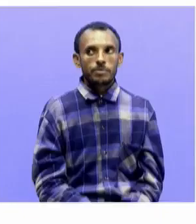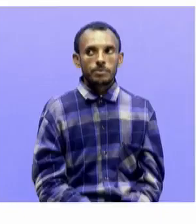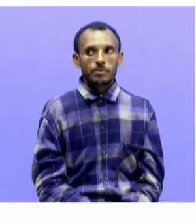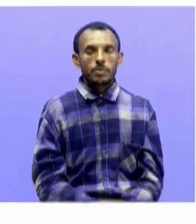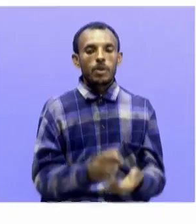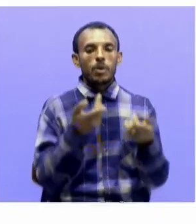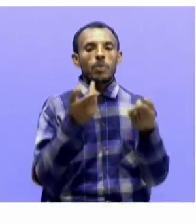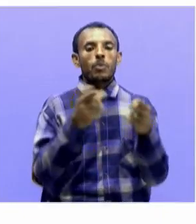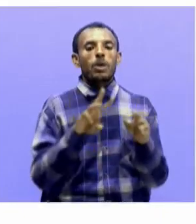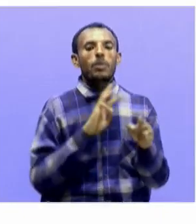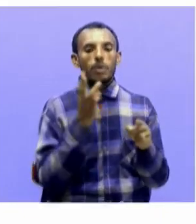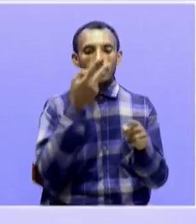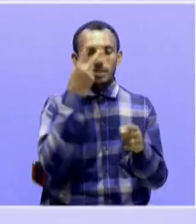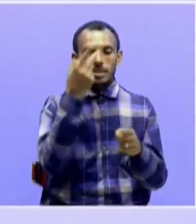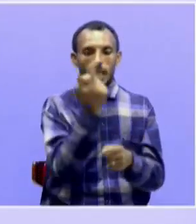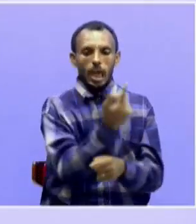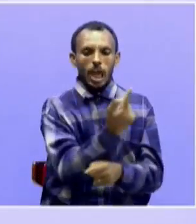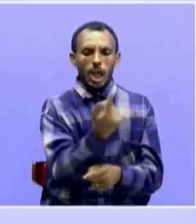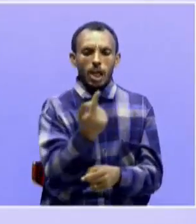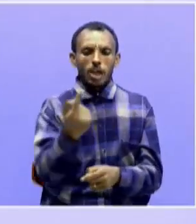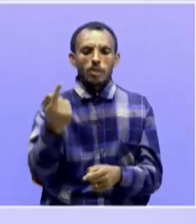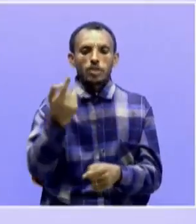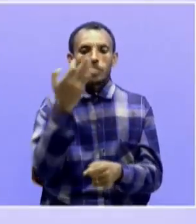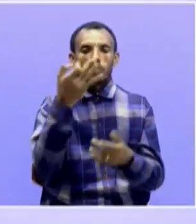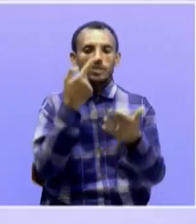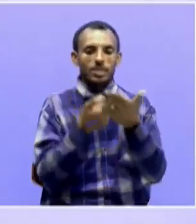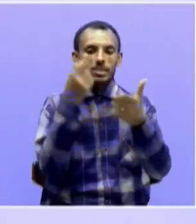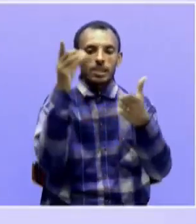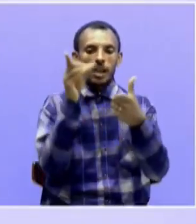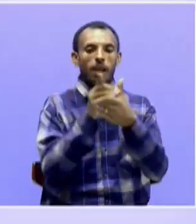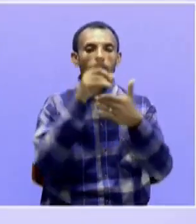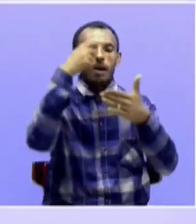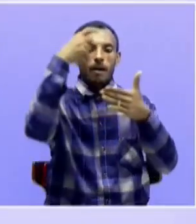When we see each of these data values,